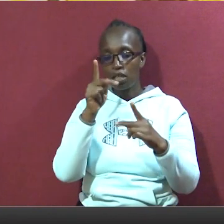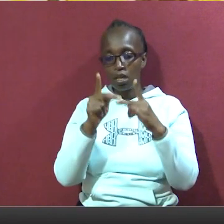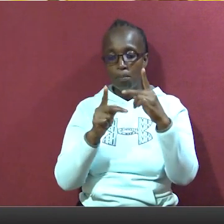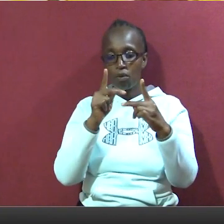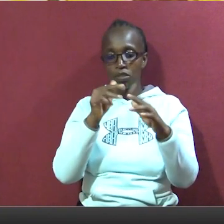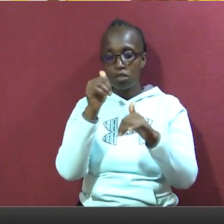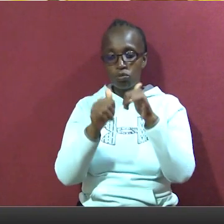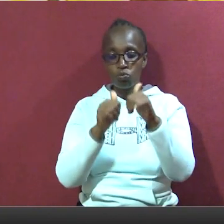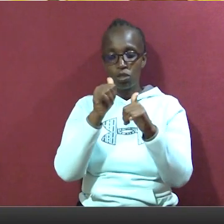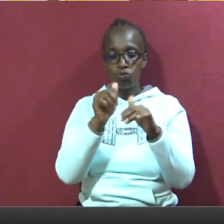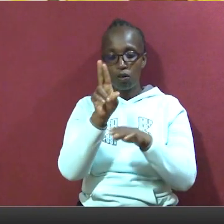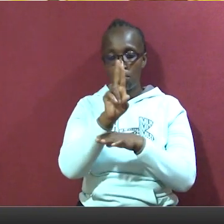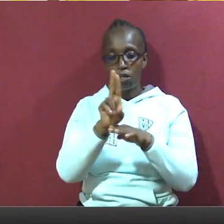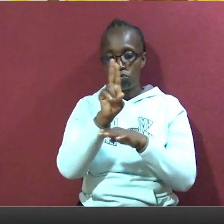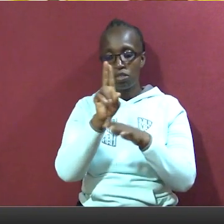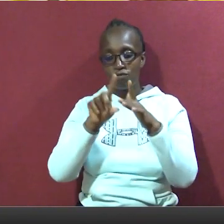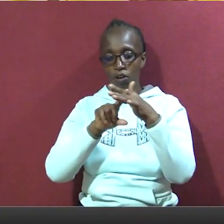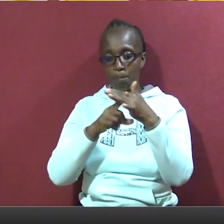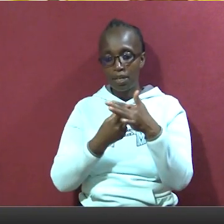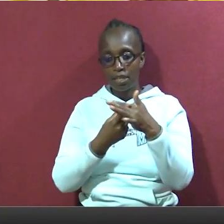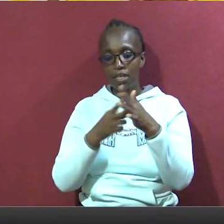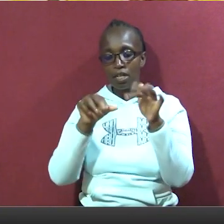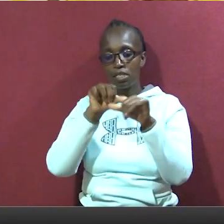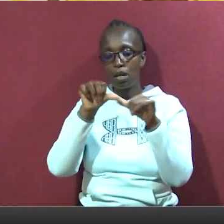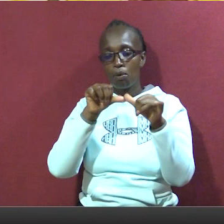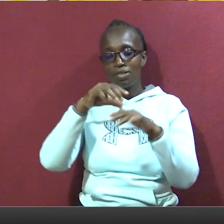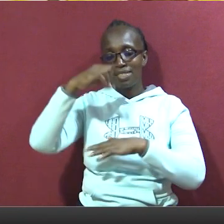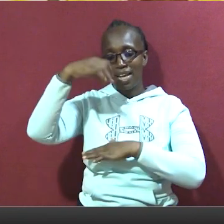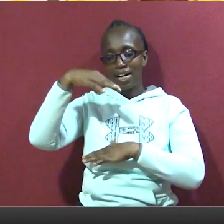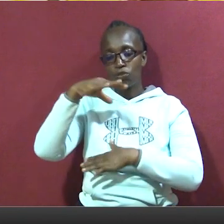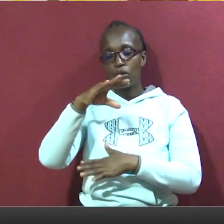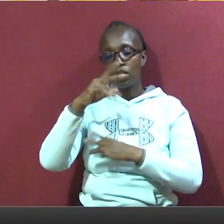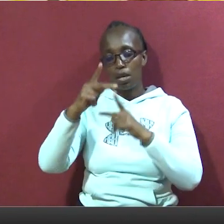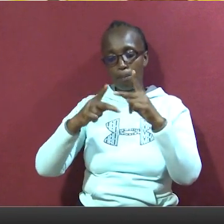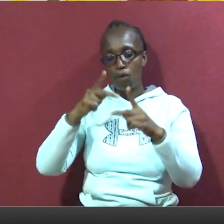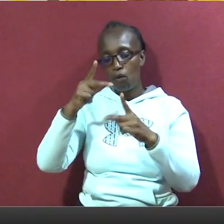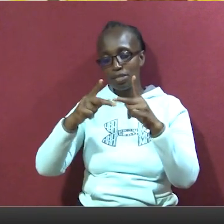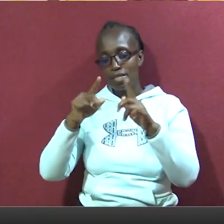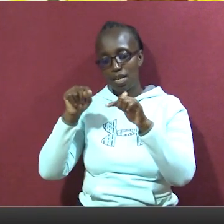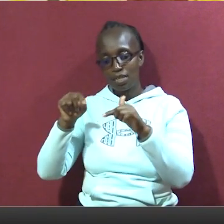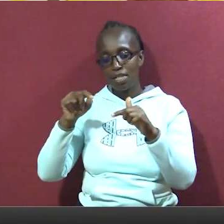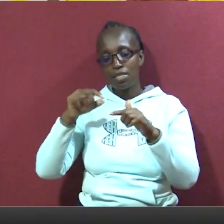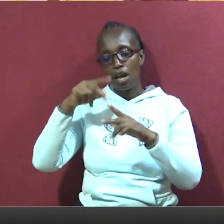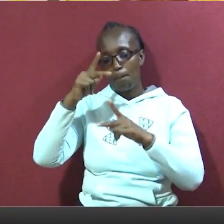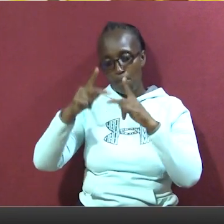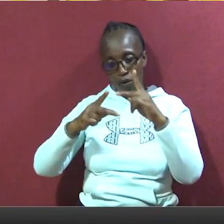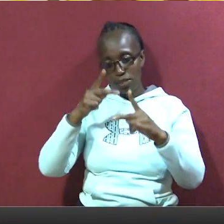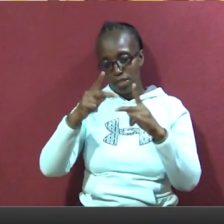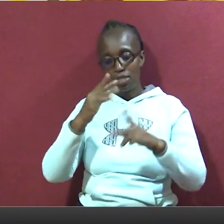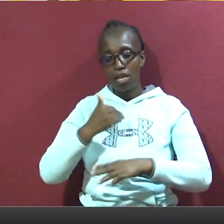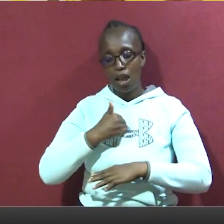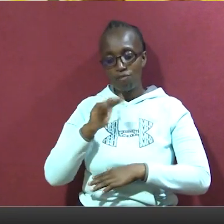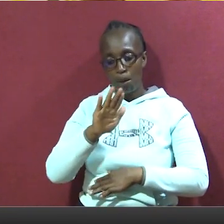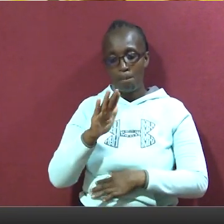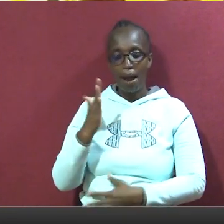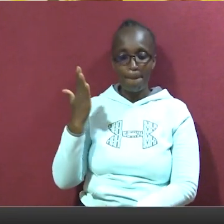categorical that the process that we have been using right from the grassroots is electronic process. That process